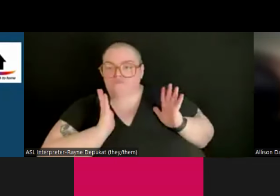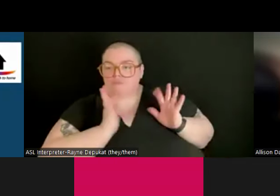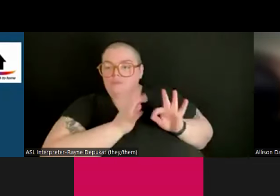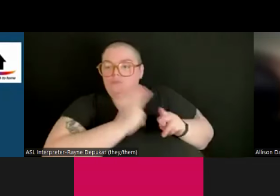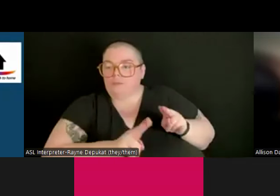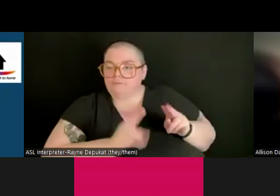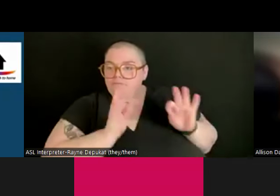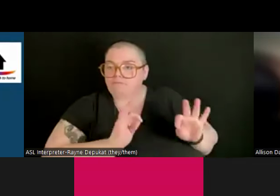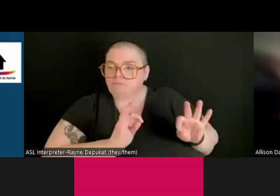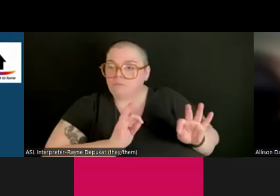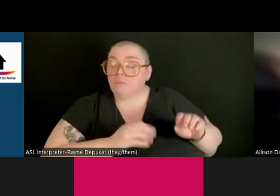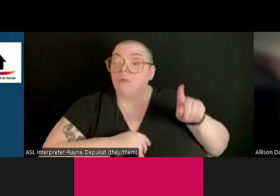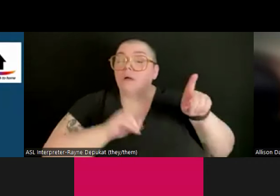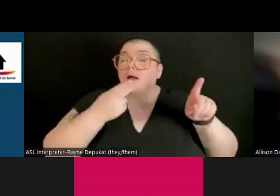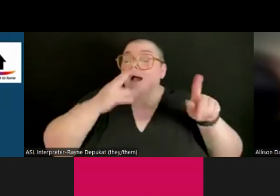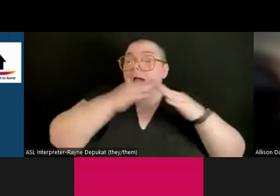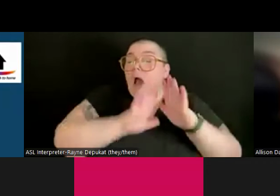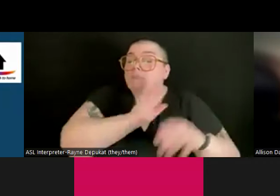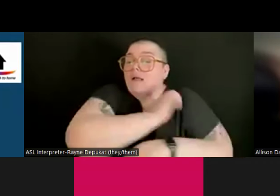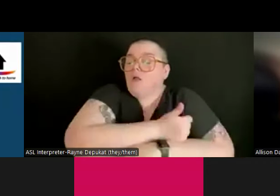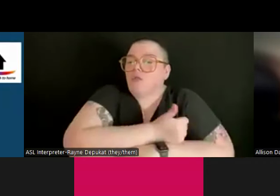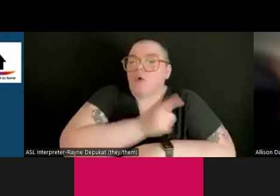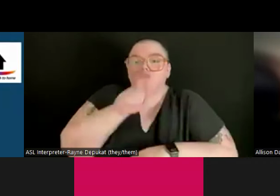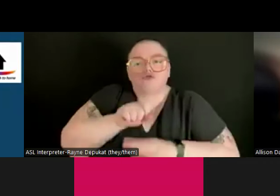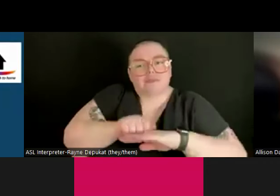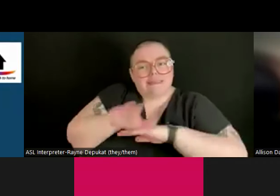They should send you a form to fill out.